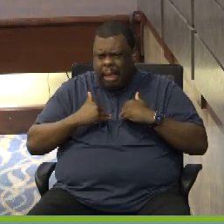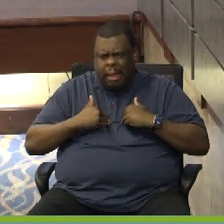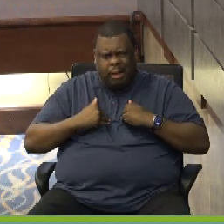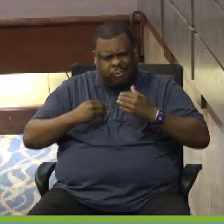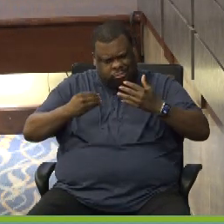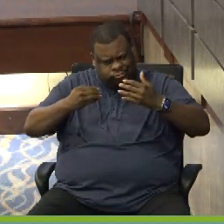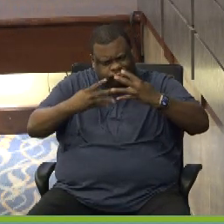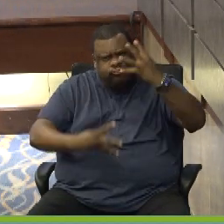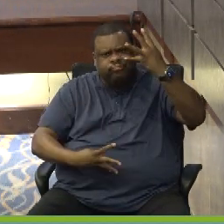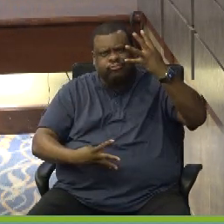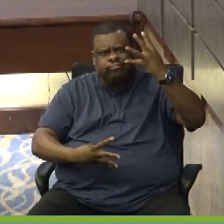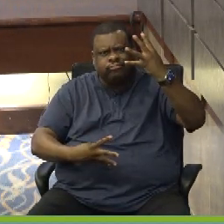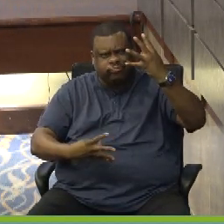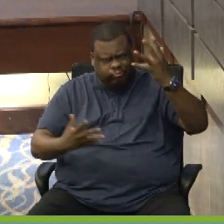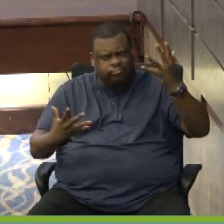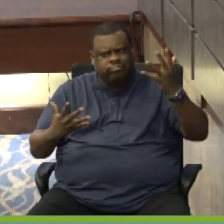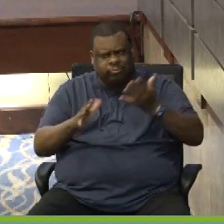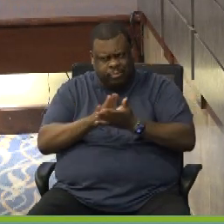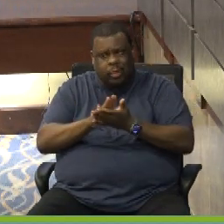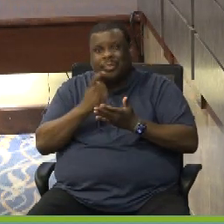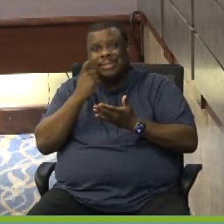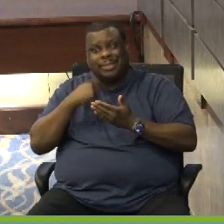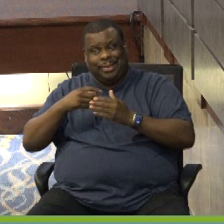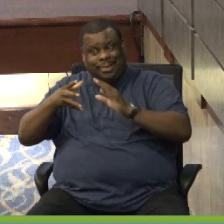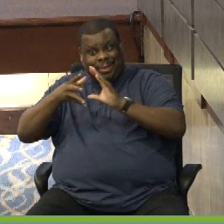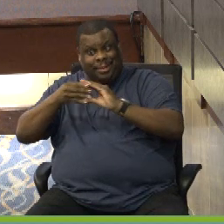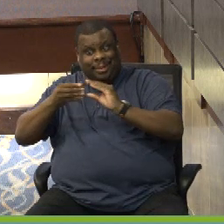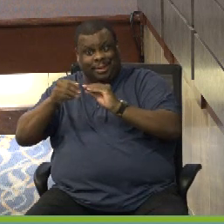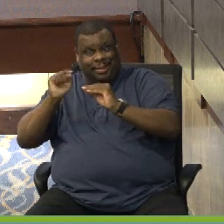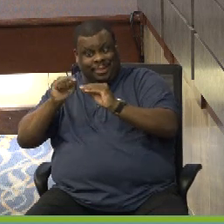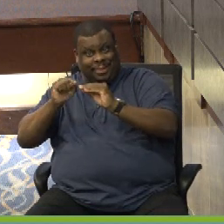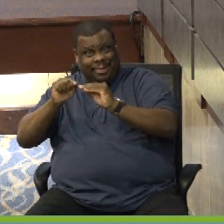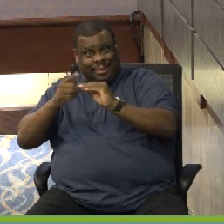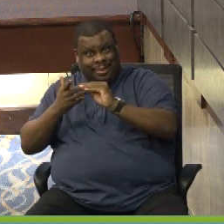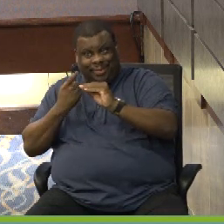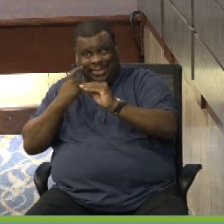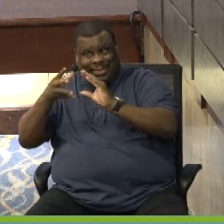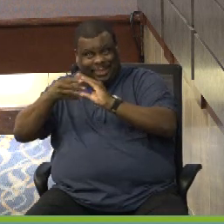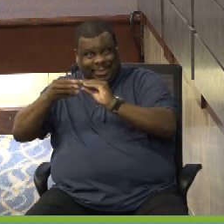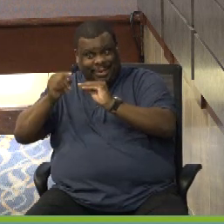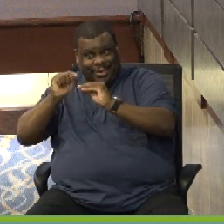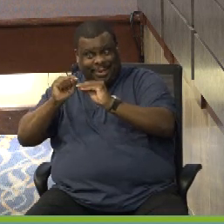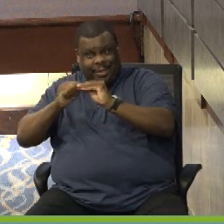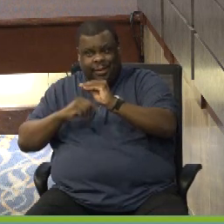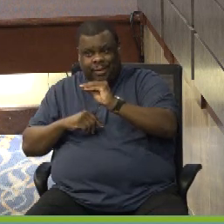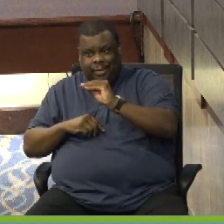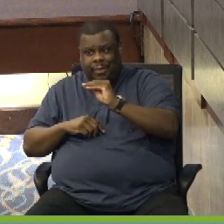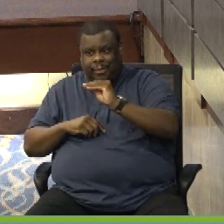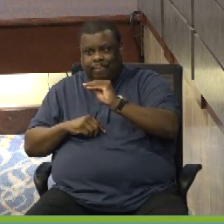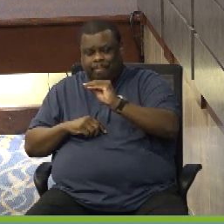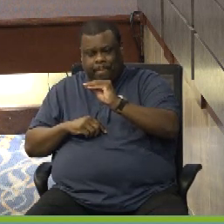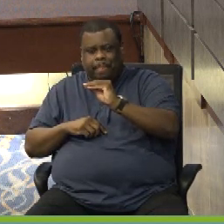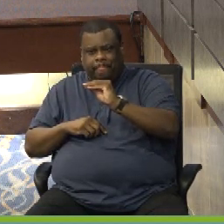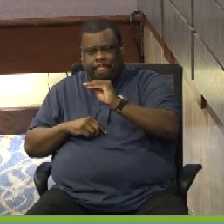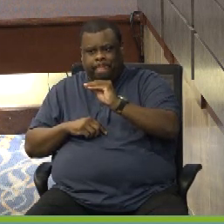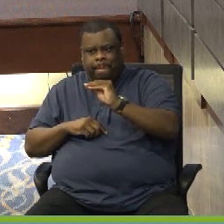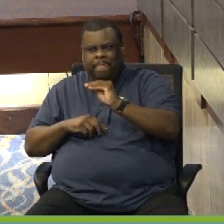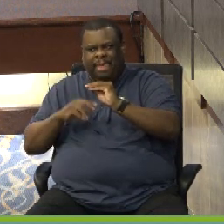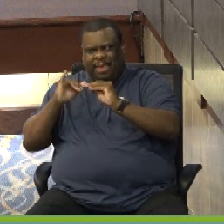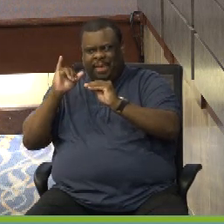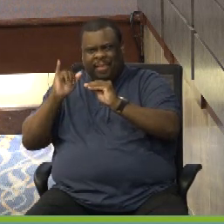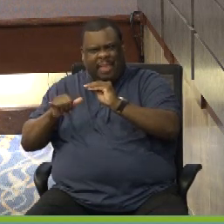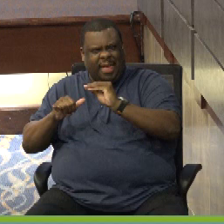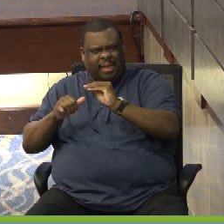And so what I just read to you was really more of an emotional manifesto that we took out of the insights during our